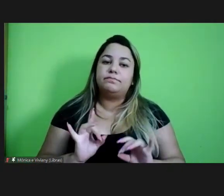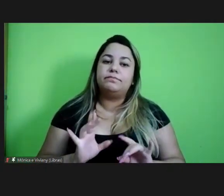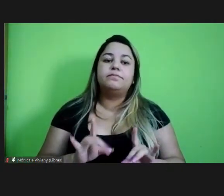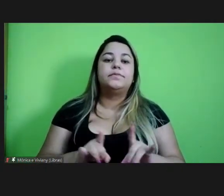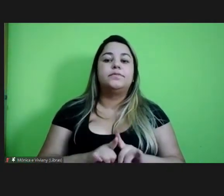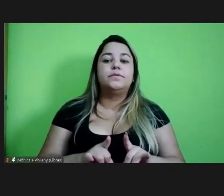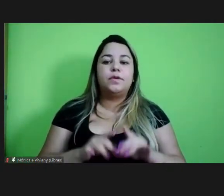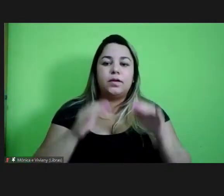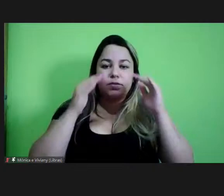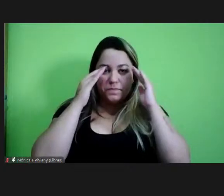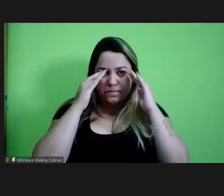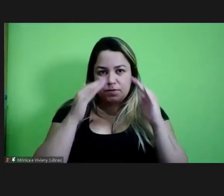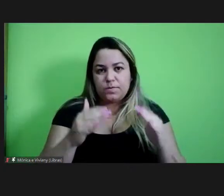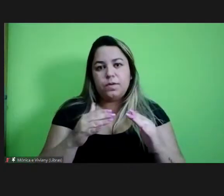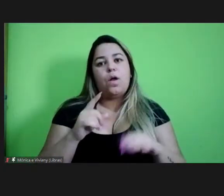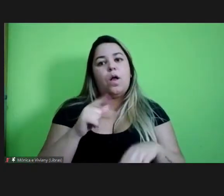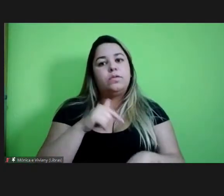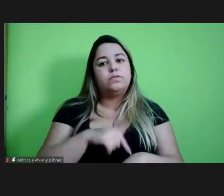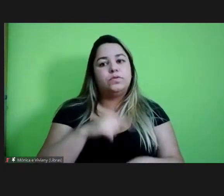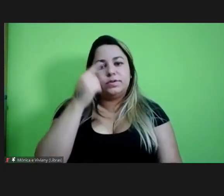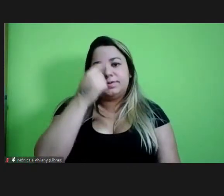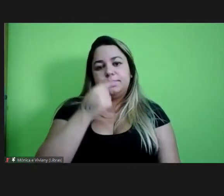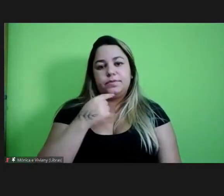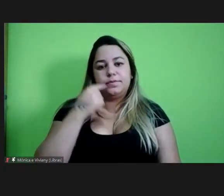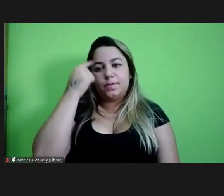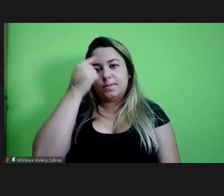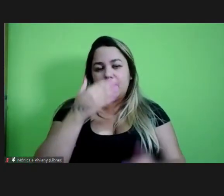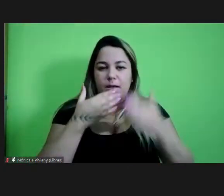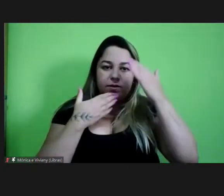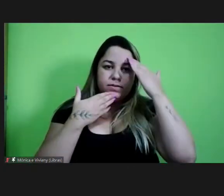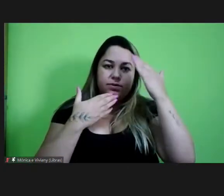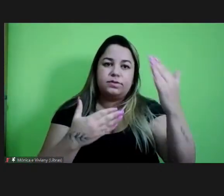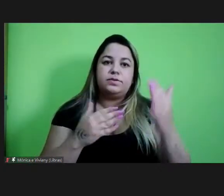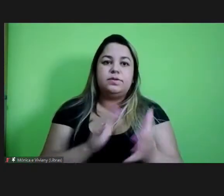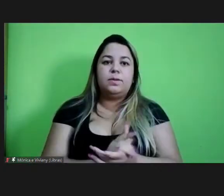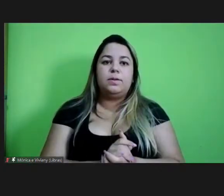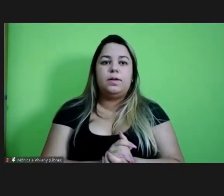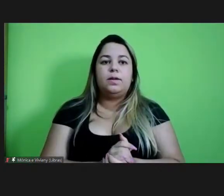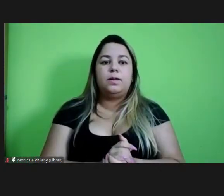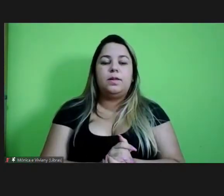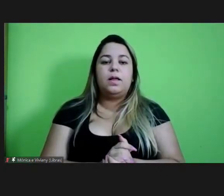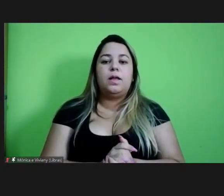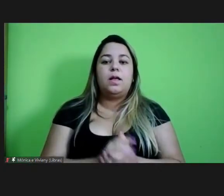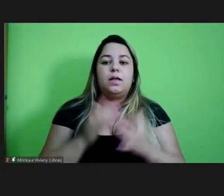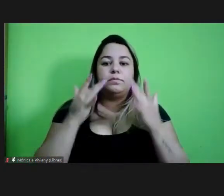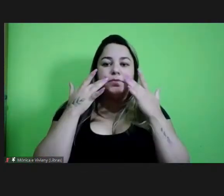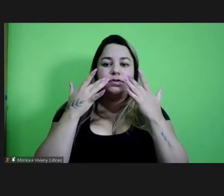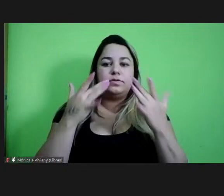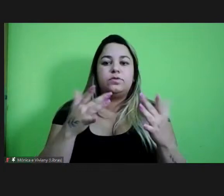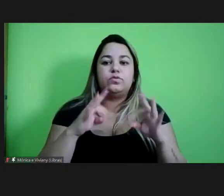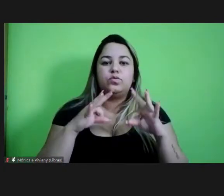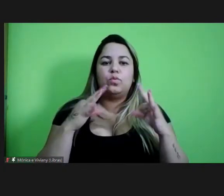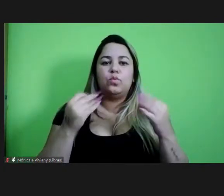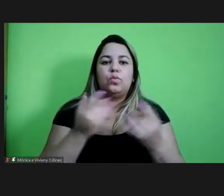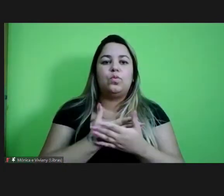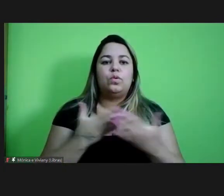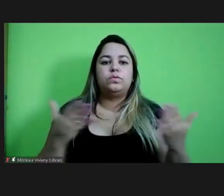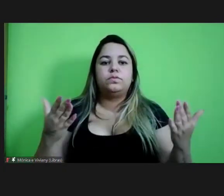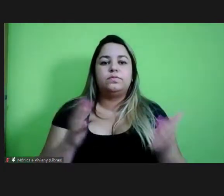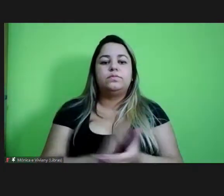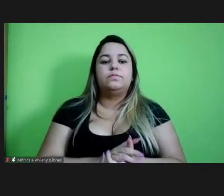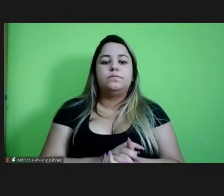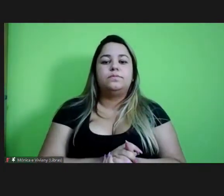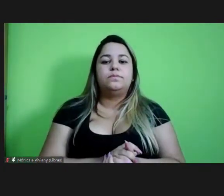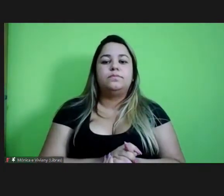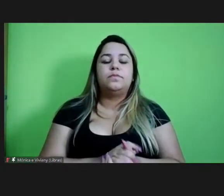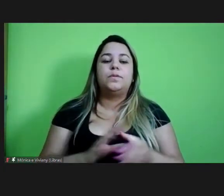think this is it. Respecting my time, I thank for the presentation and the contribution of you